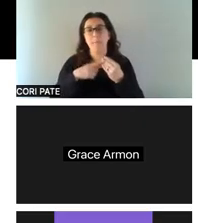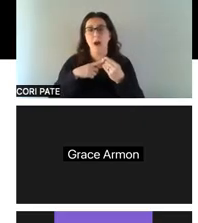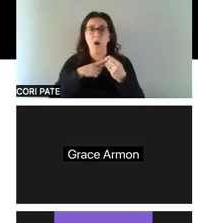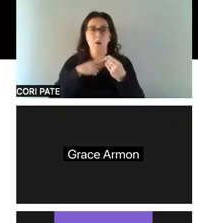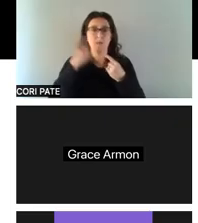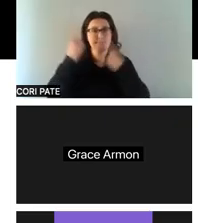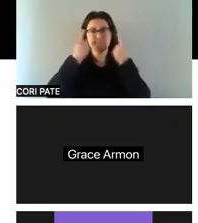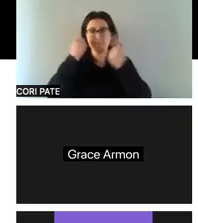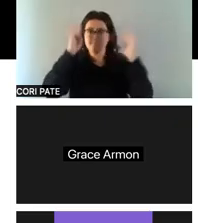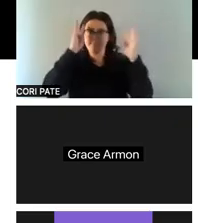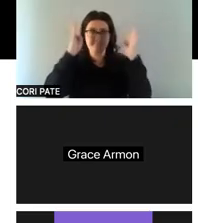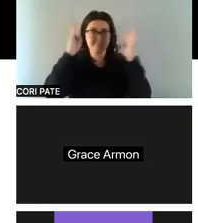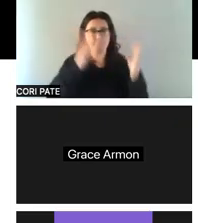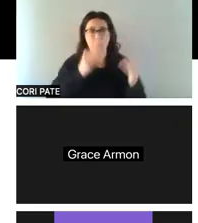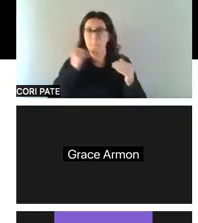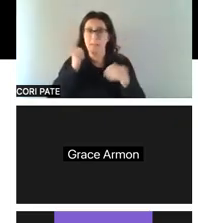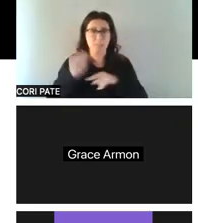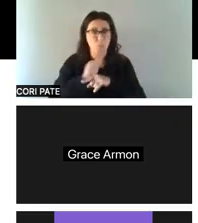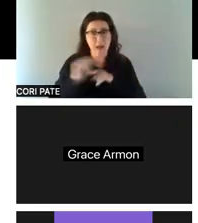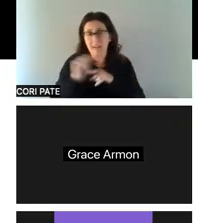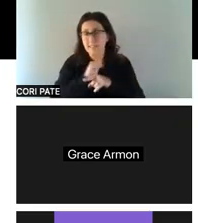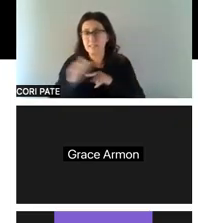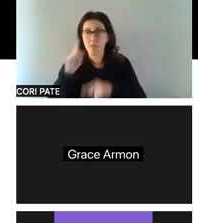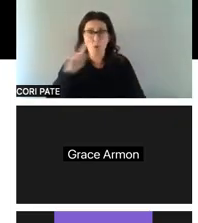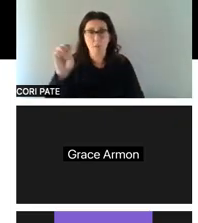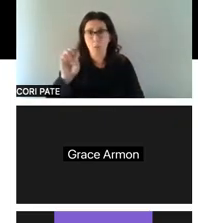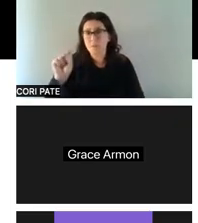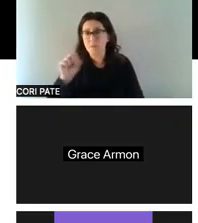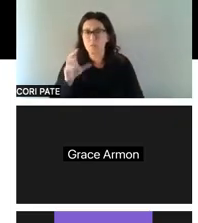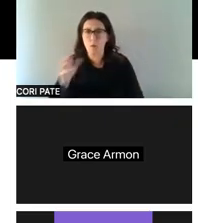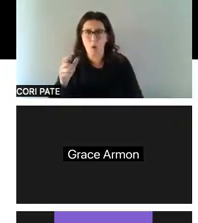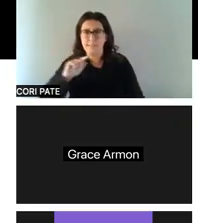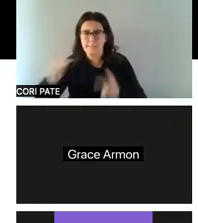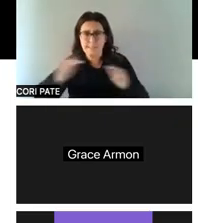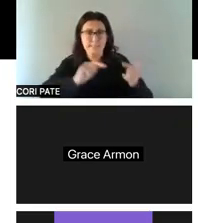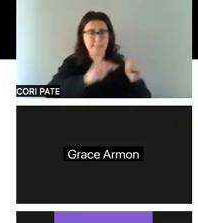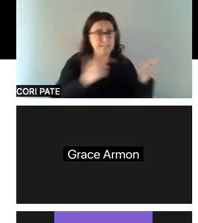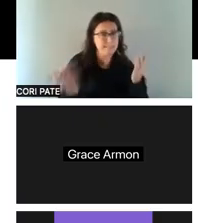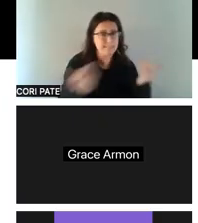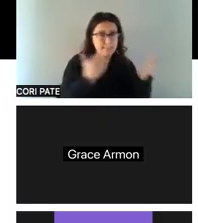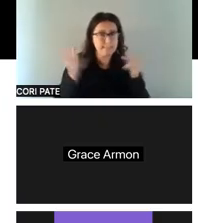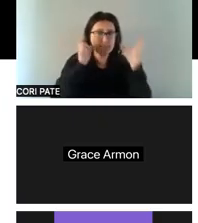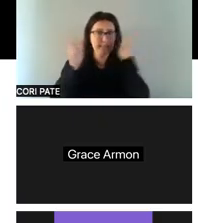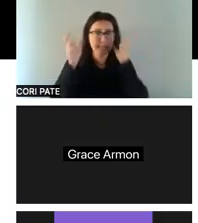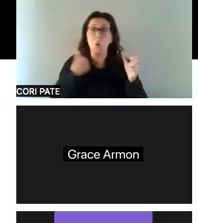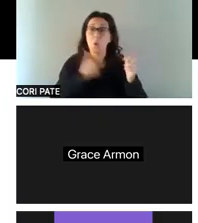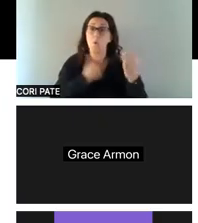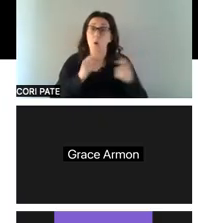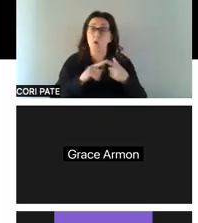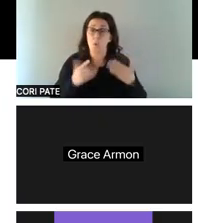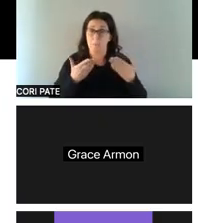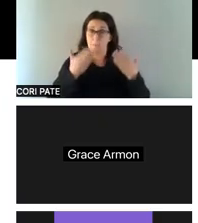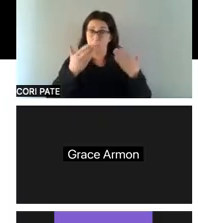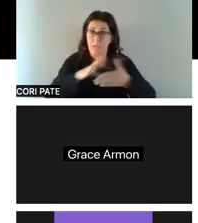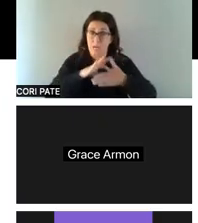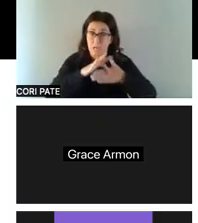practices for the employment specialists, and we want to hear from each other. The idea being we bring content to these, but we can also learn a lot